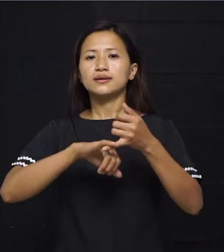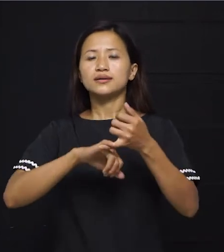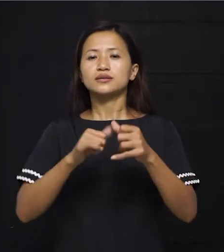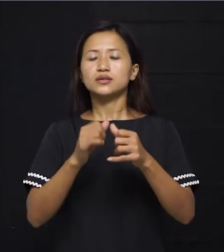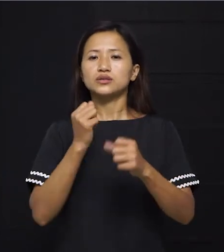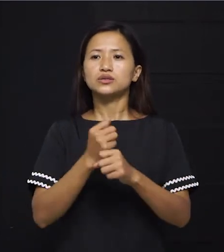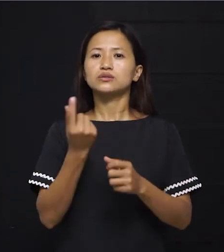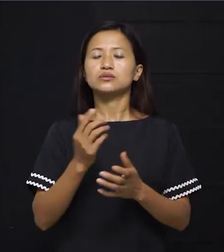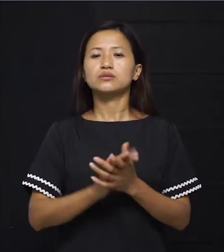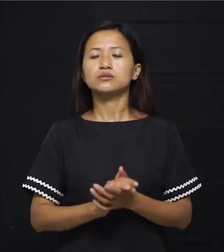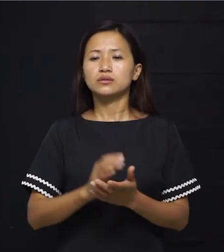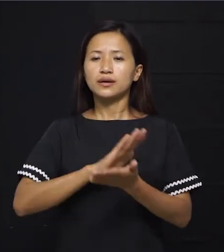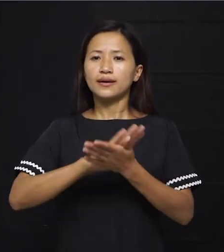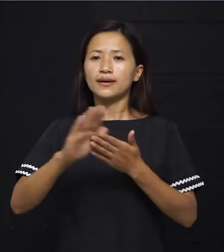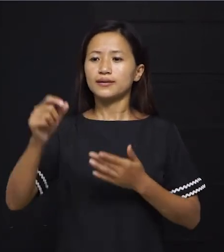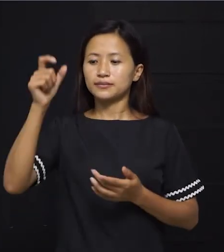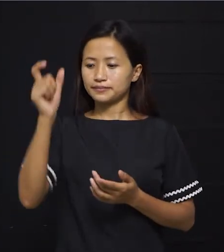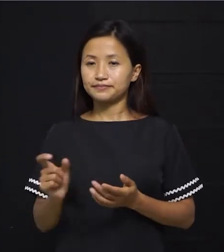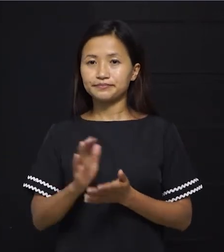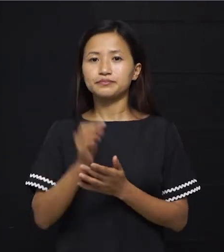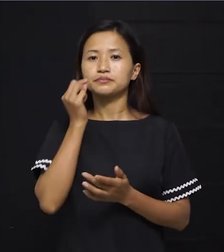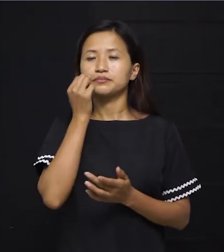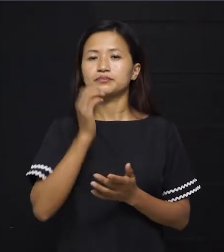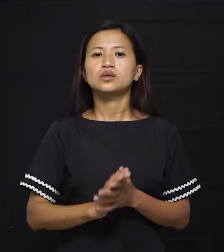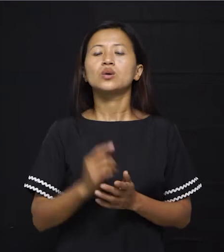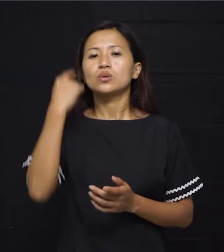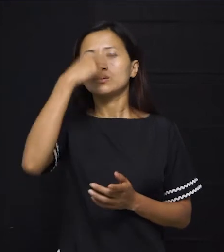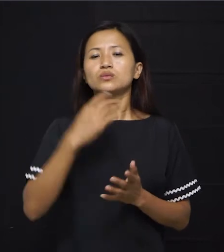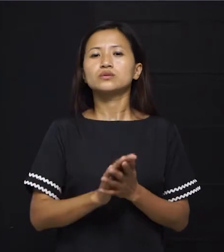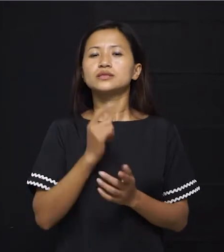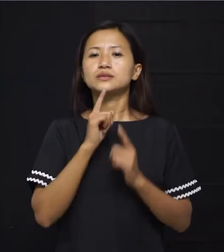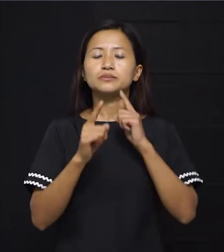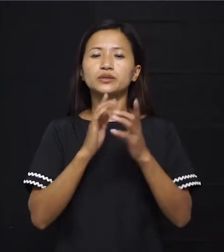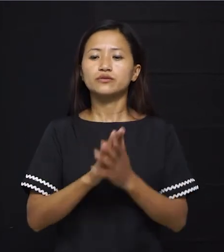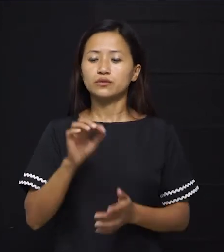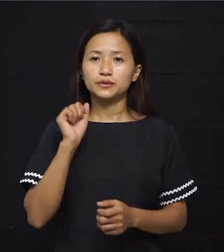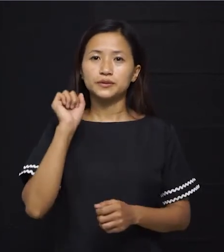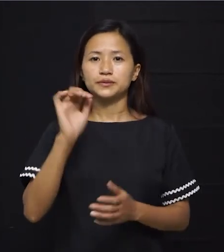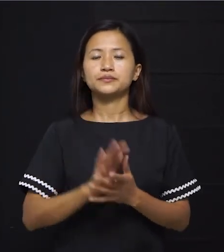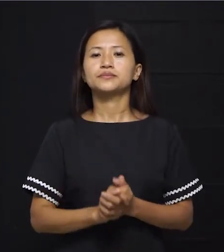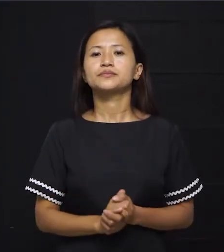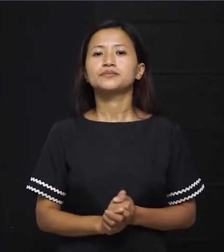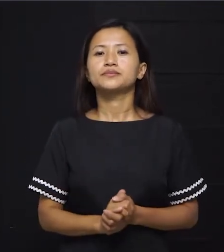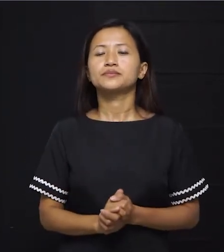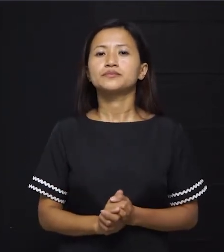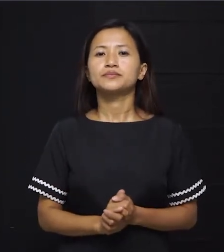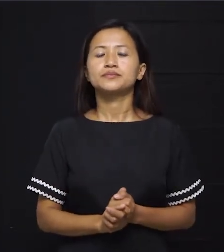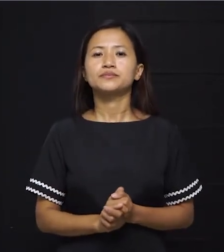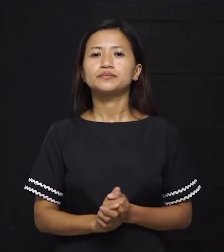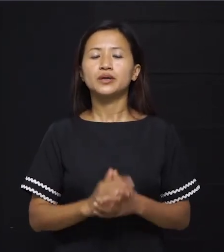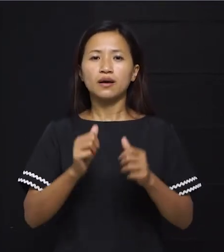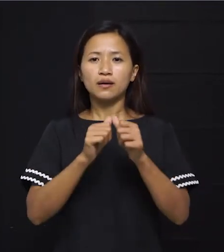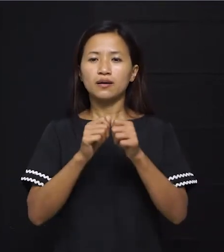elect a head panch who will speak for him. And when it's time for him, now Algu